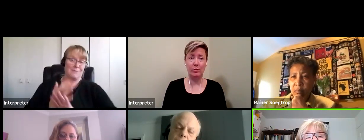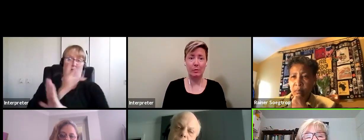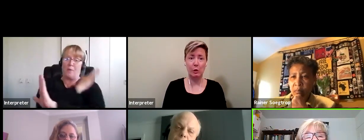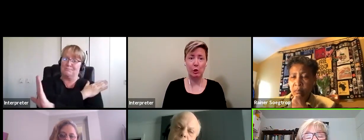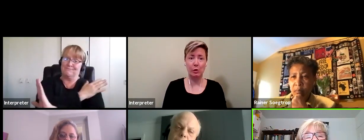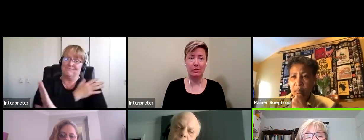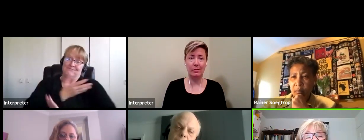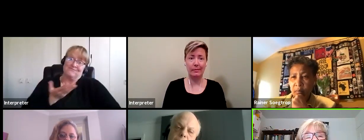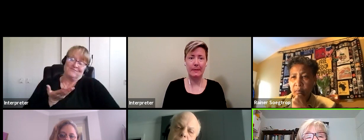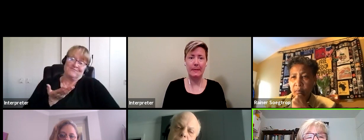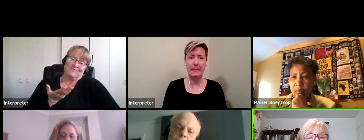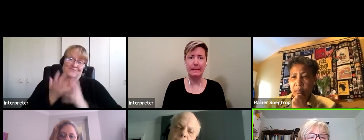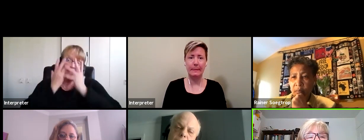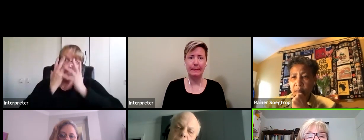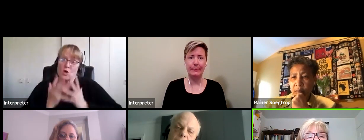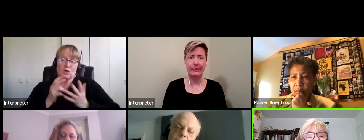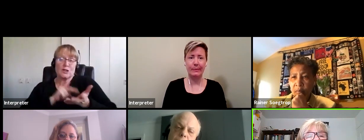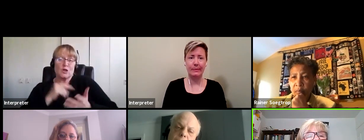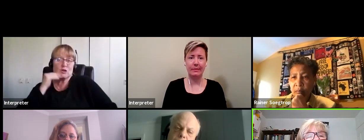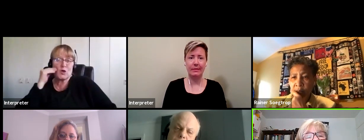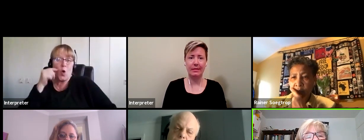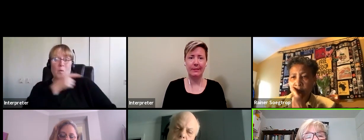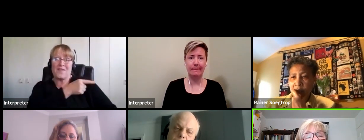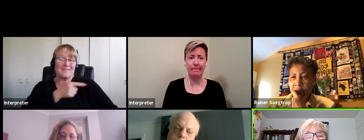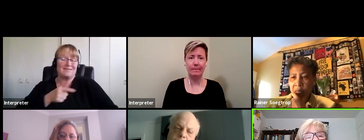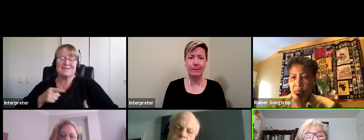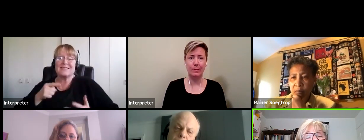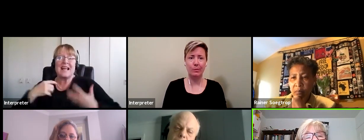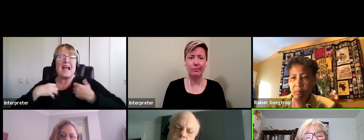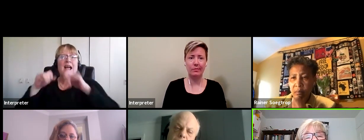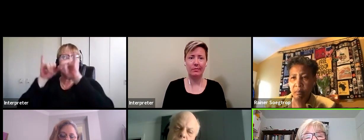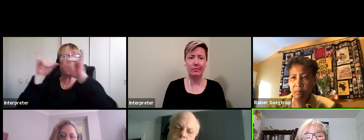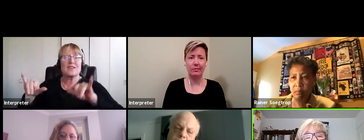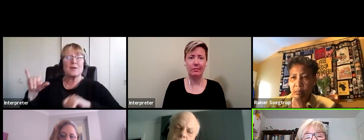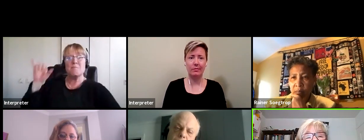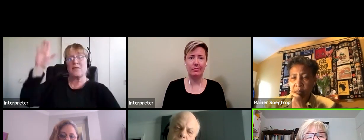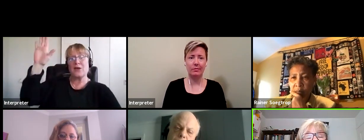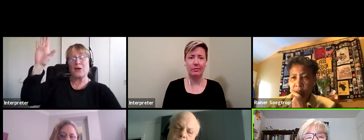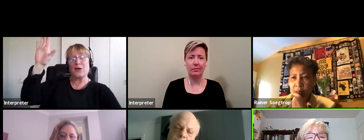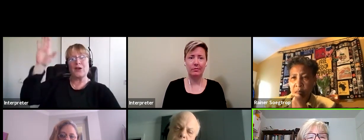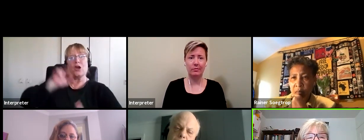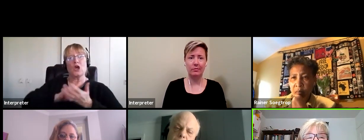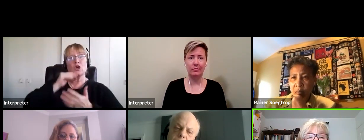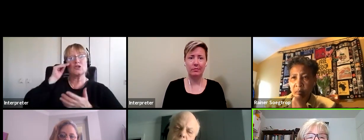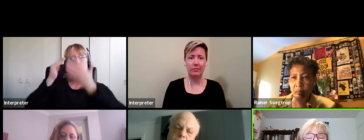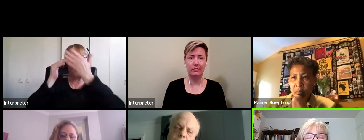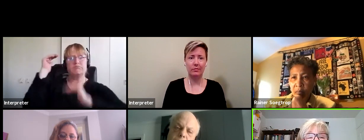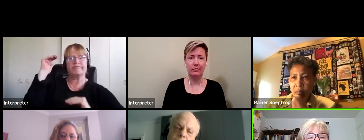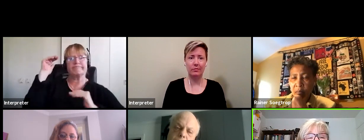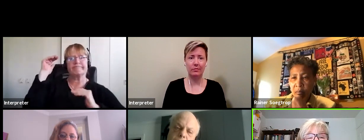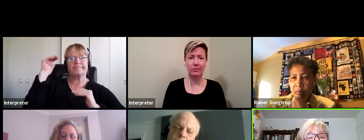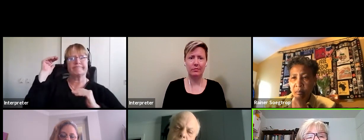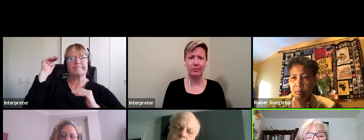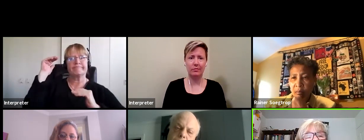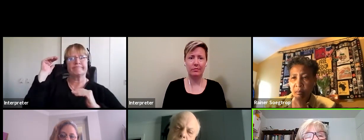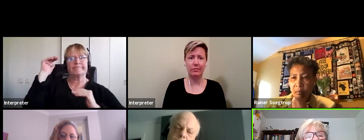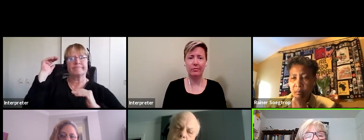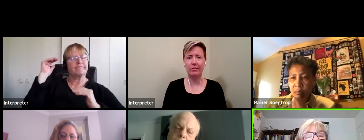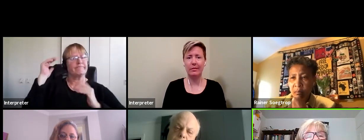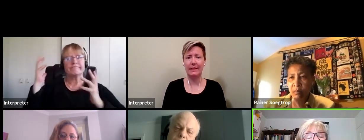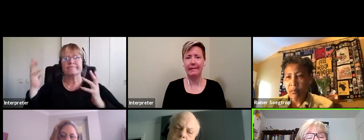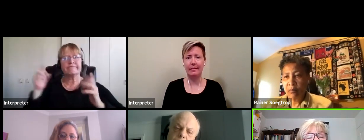unfortunately, nursing homes do tend to be sort of the poor cousin of the healthcare system. And, as we've seen with this, they were the sort of the